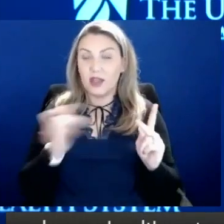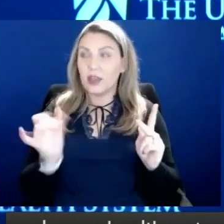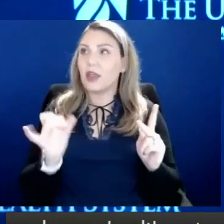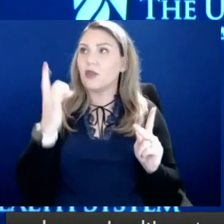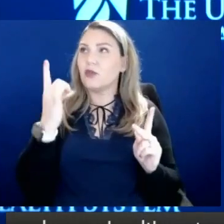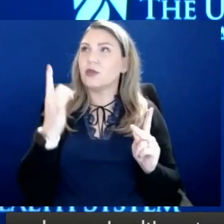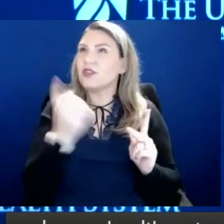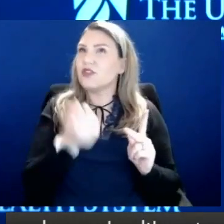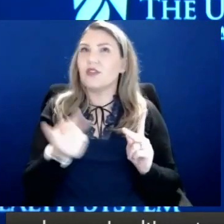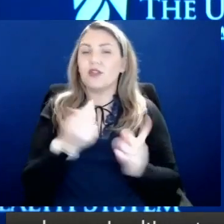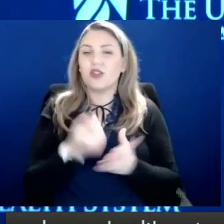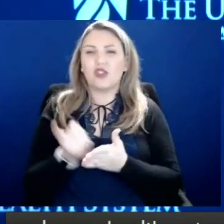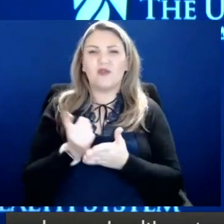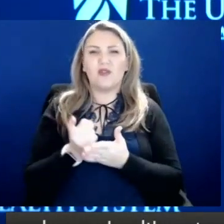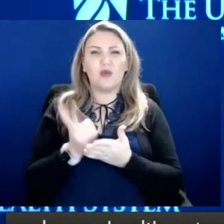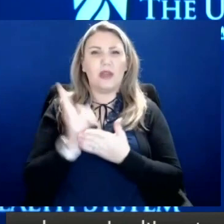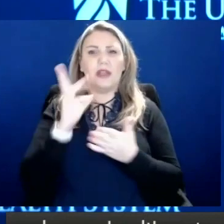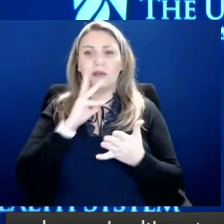like, act normal,